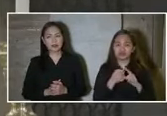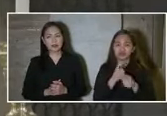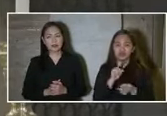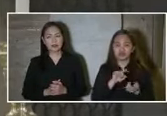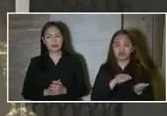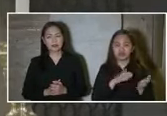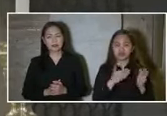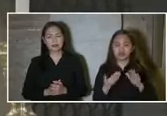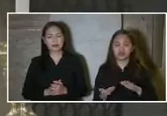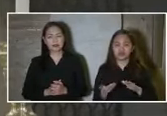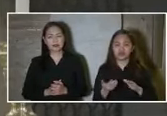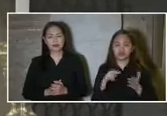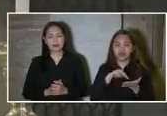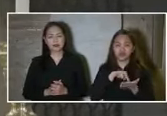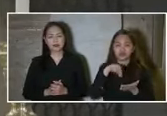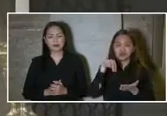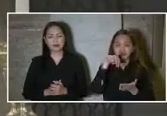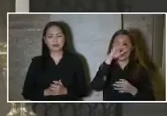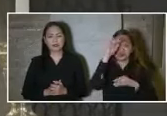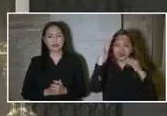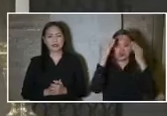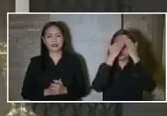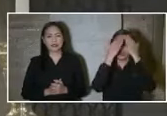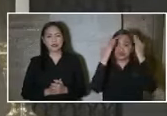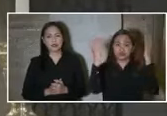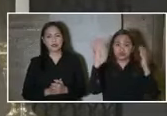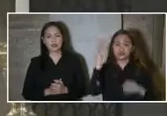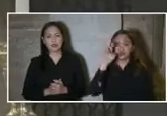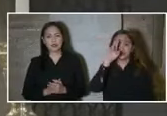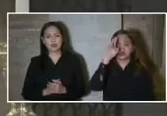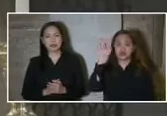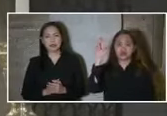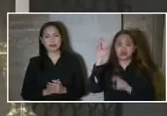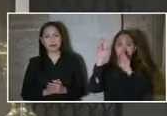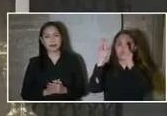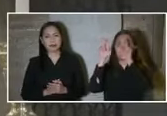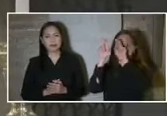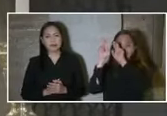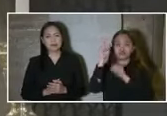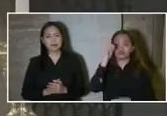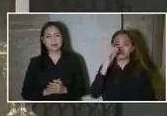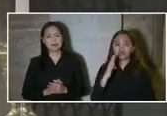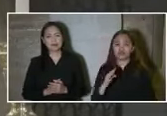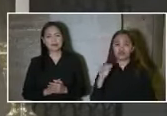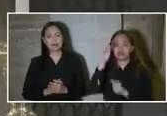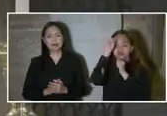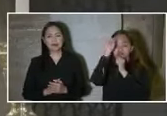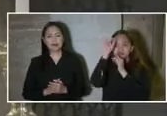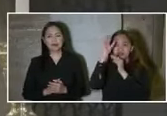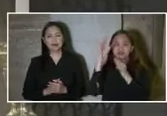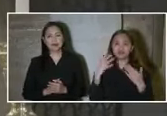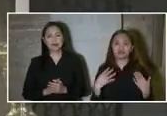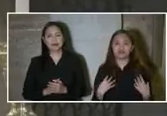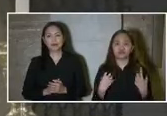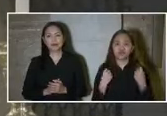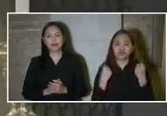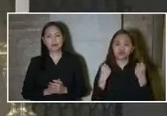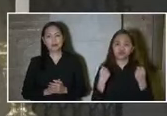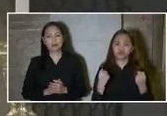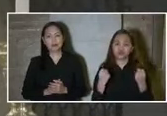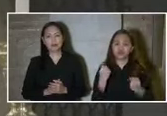the dead. He ascended into heaven and is seated at the right hand of God, the Father